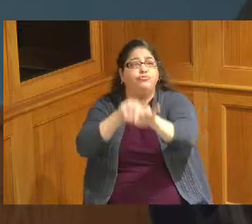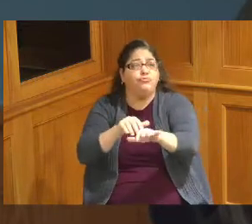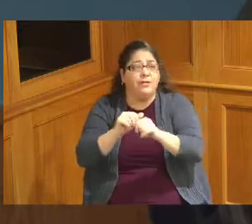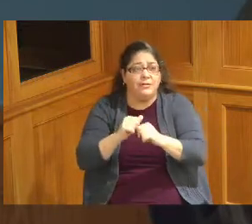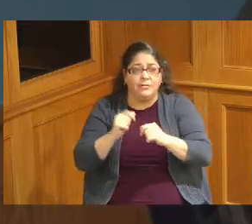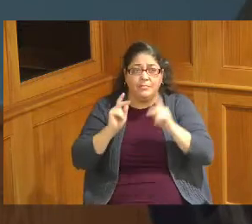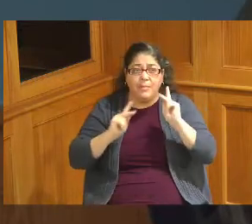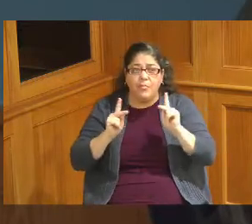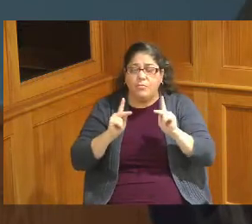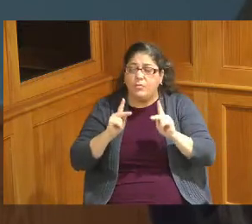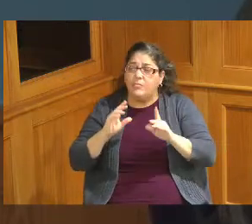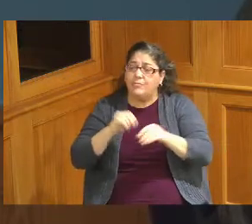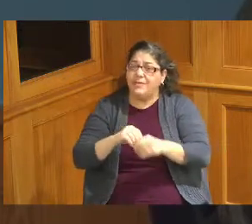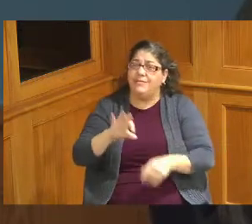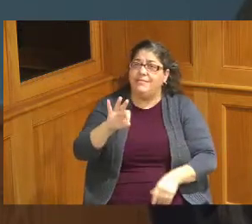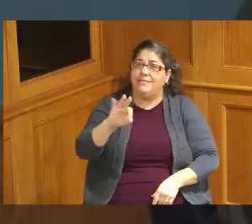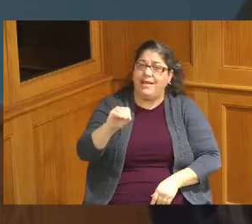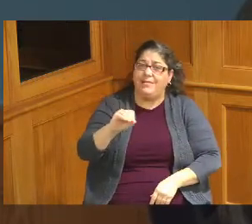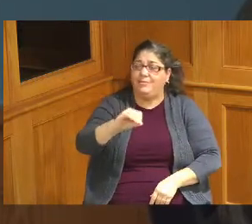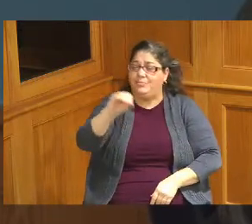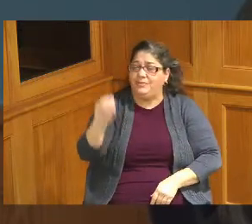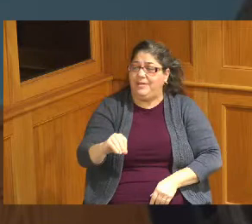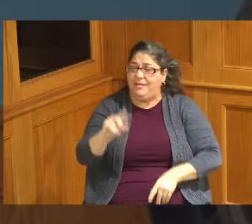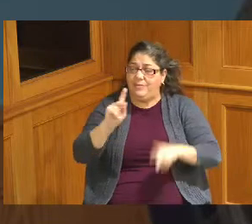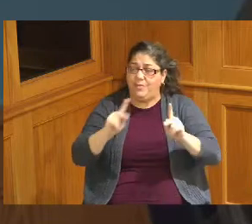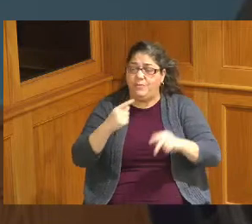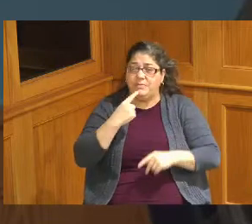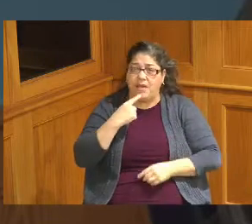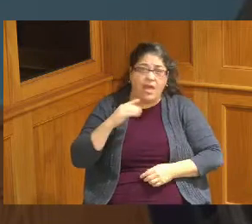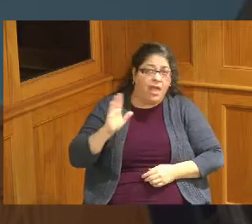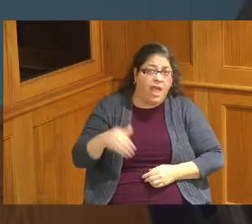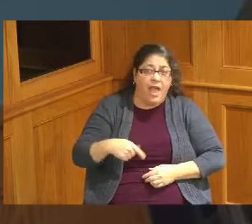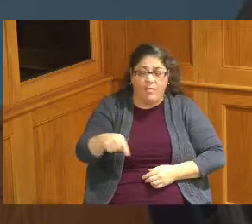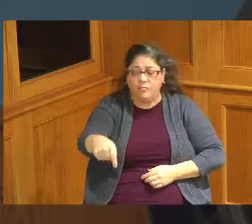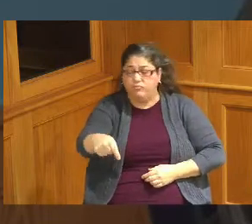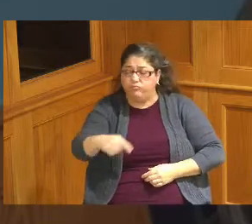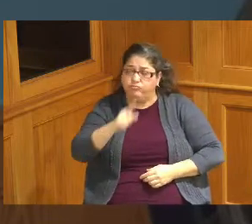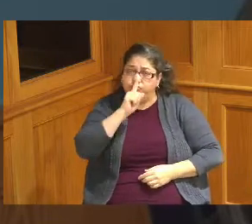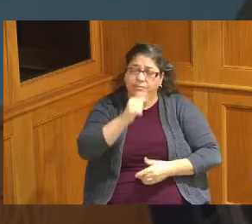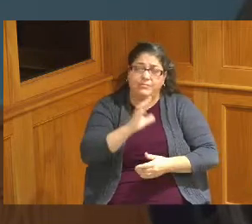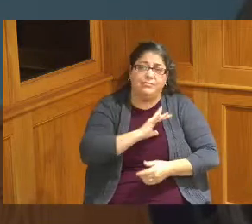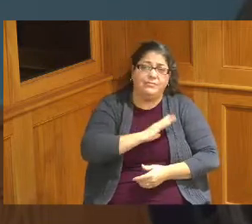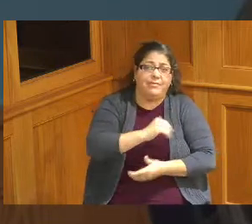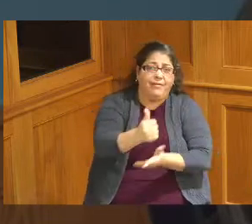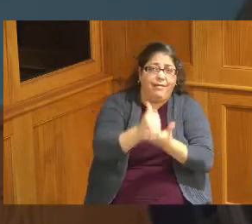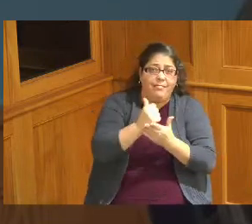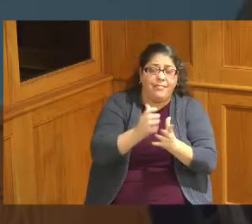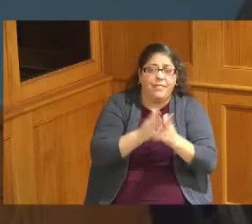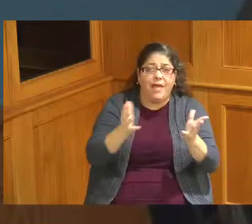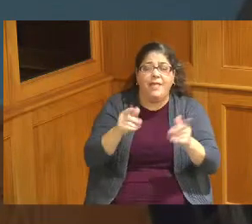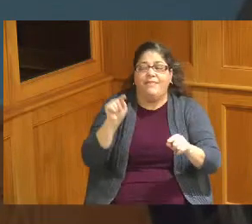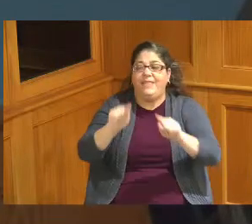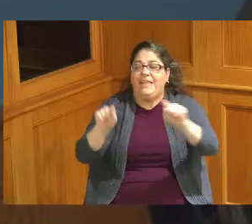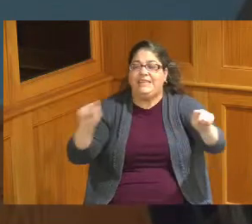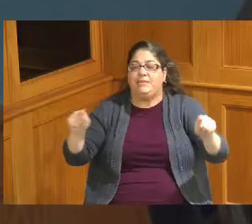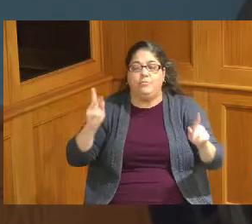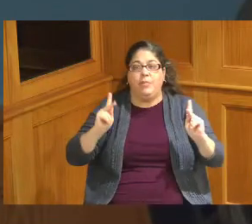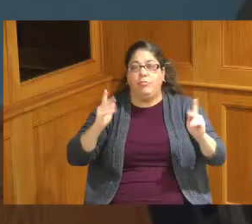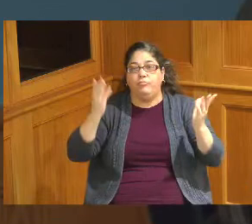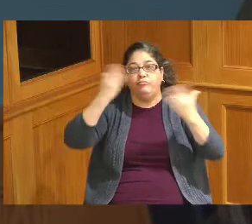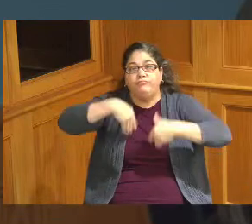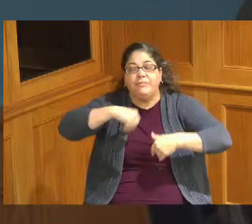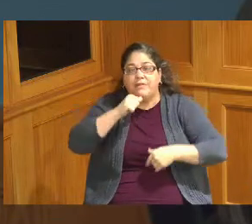said, 90% of the people saying, hey, this really helped me, and these were people we probably weren't even